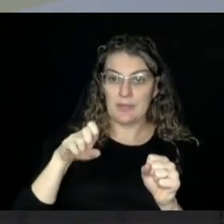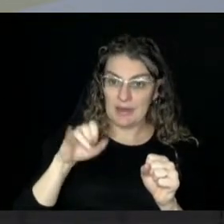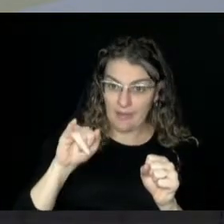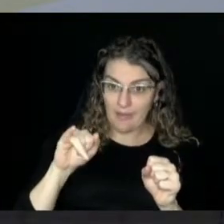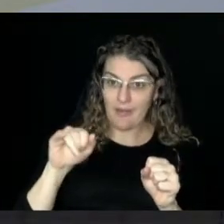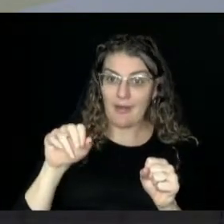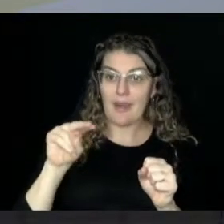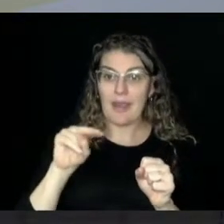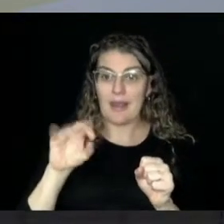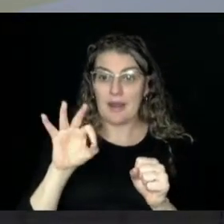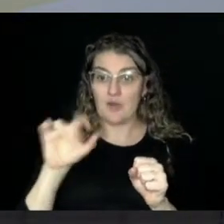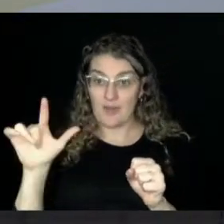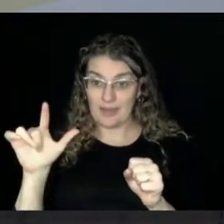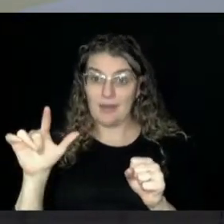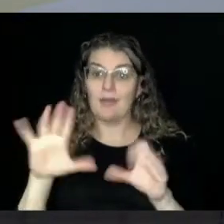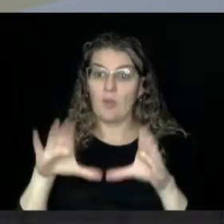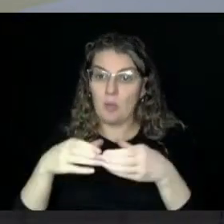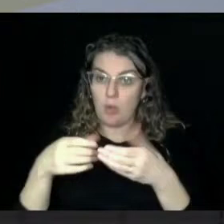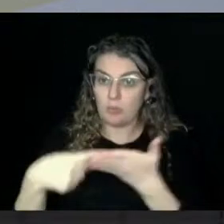Thank you so much.